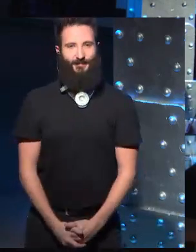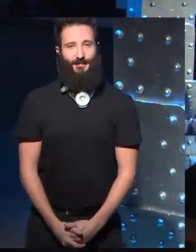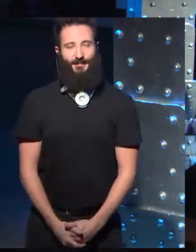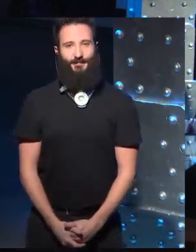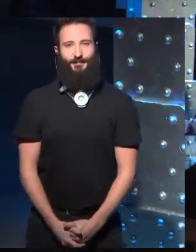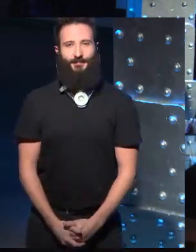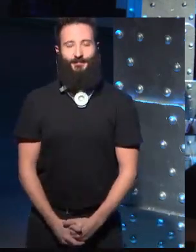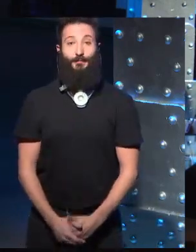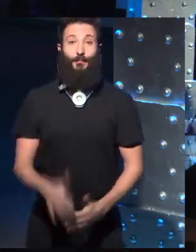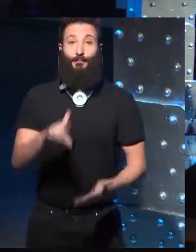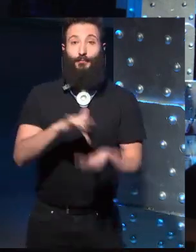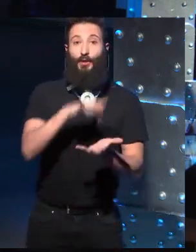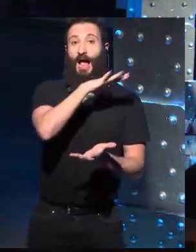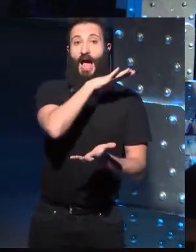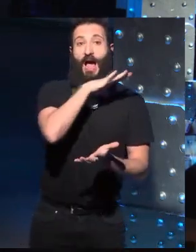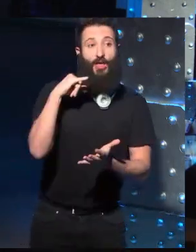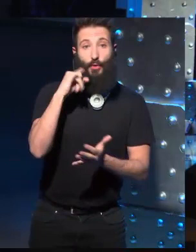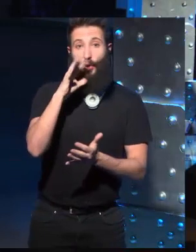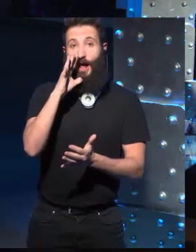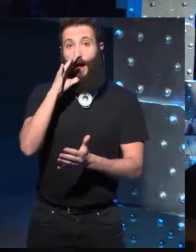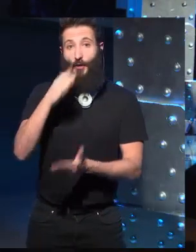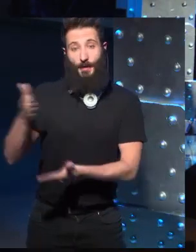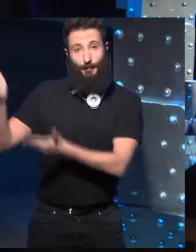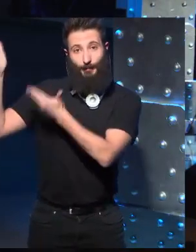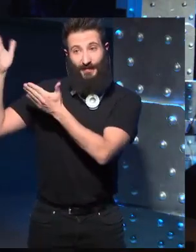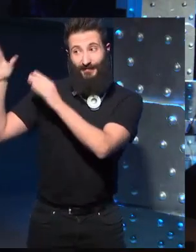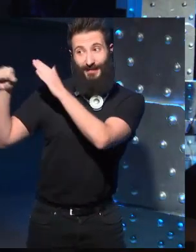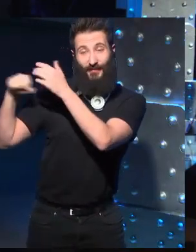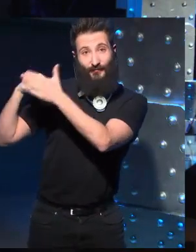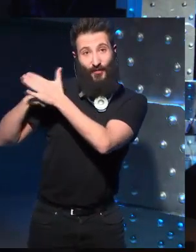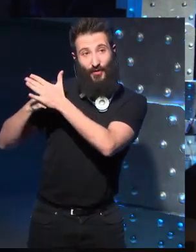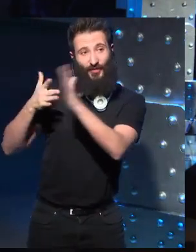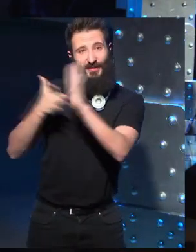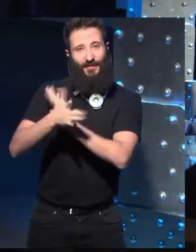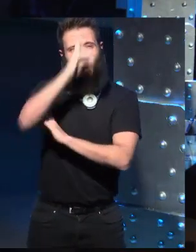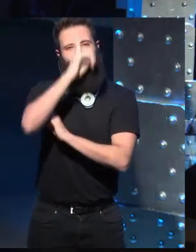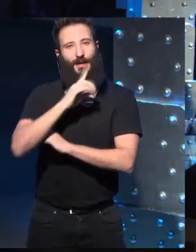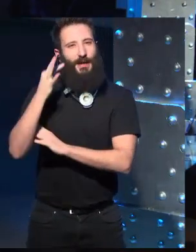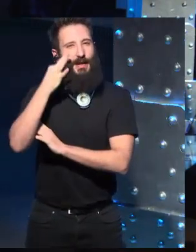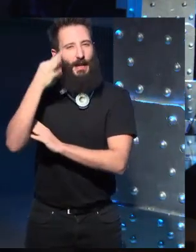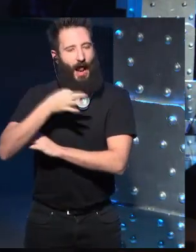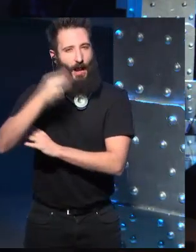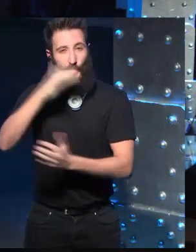The blue that appears now behind is a real picture of a star that exploded. It's called